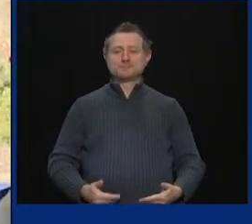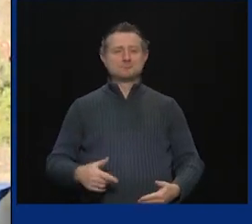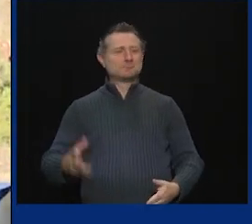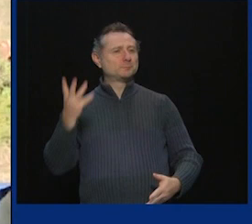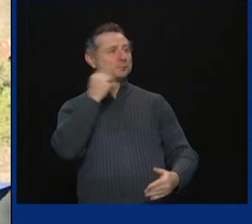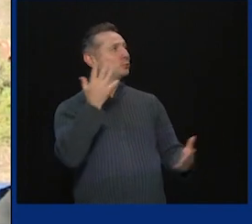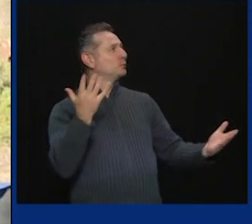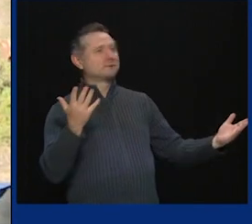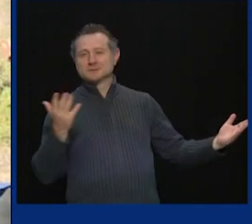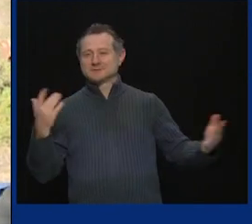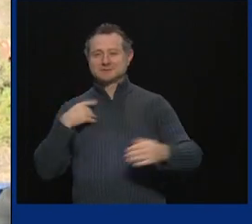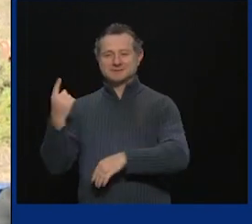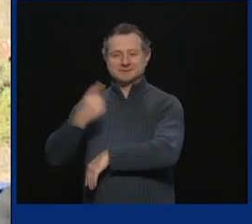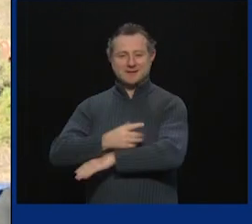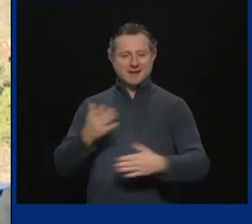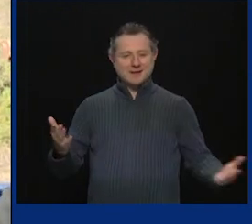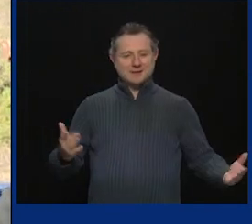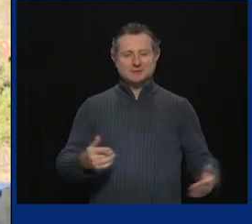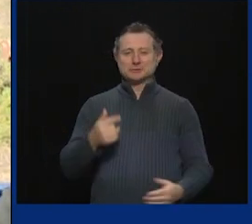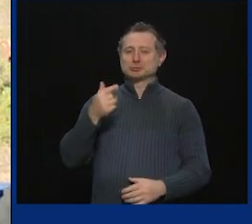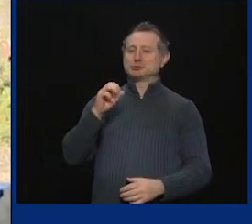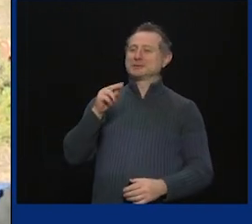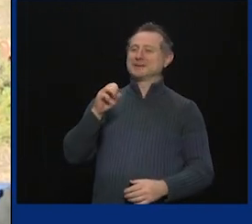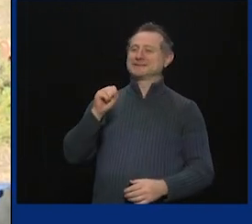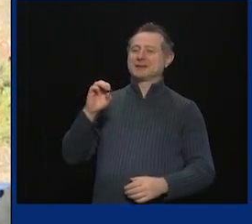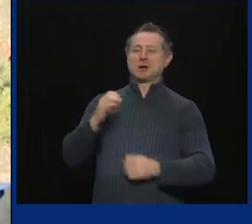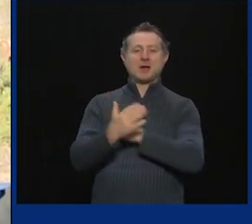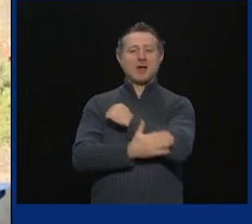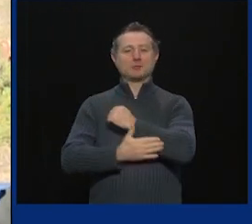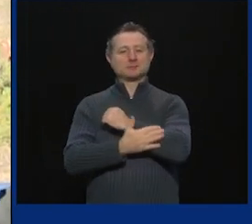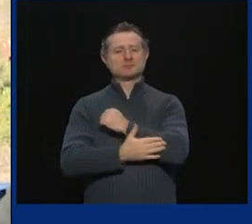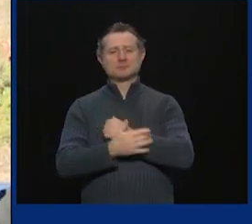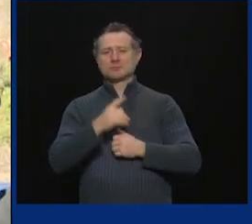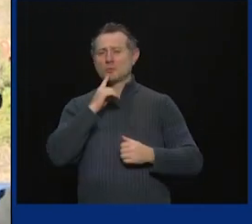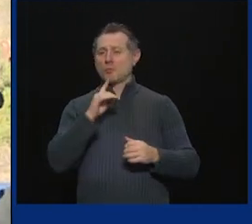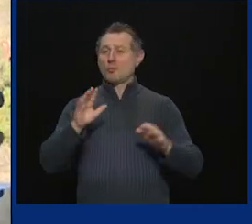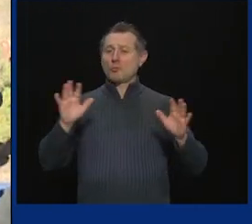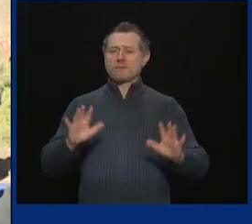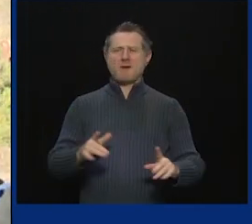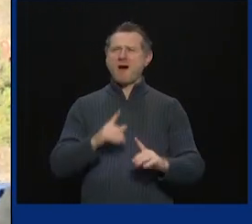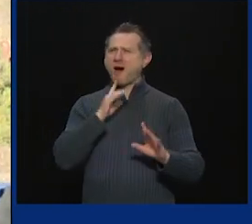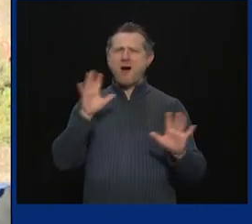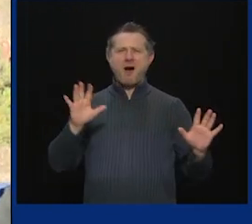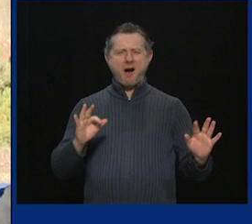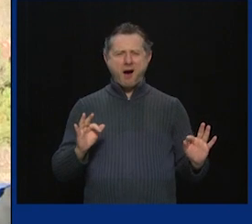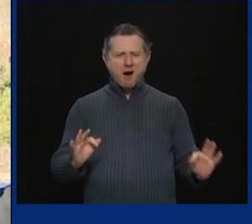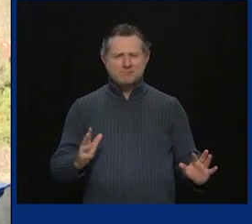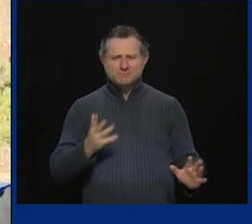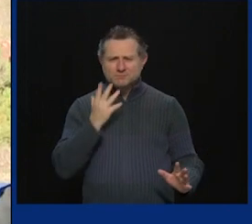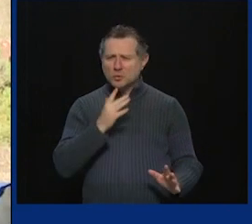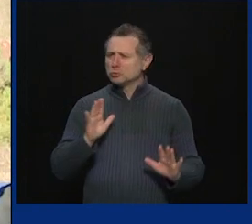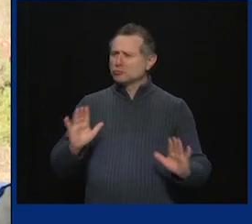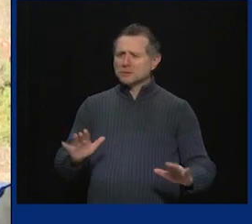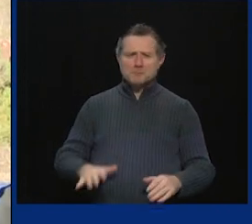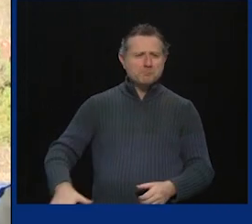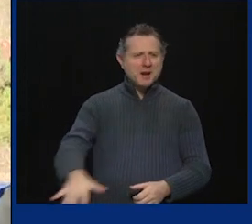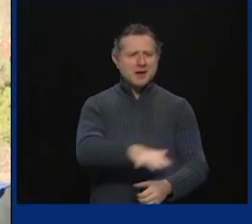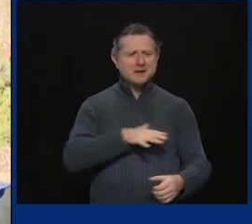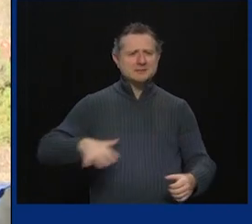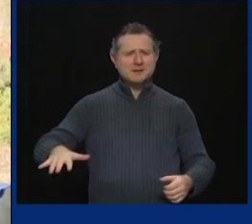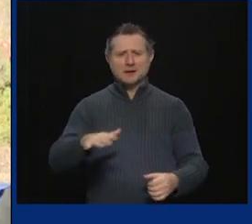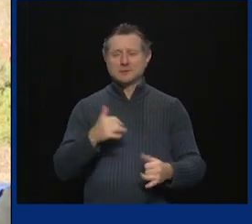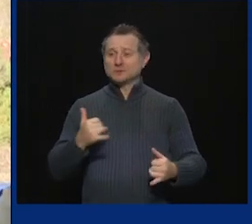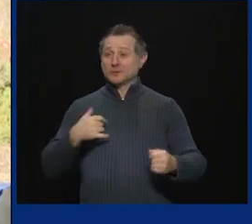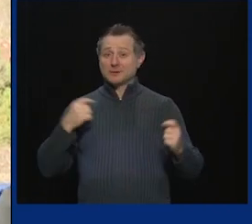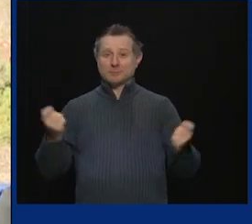County today. We could not ask for better weather or a better place to be to celebrate today's momentous groundbreaking. My name is Mark Massey. I'm the